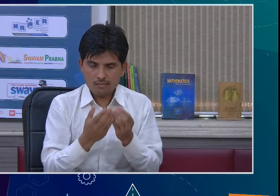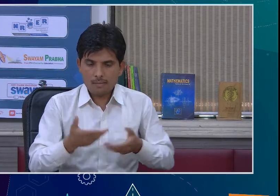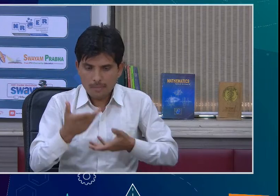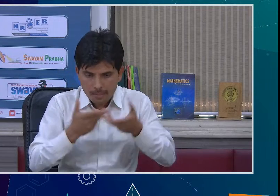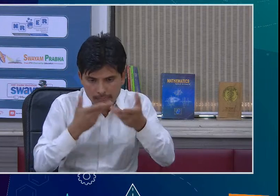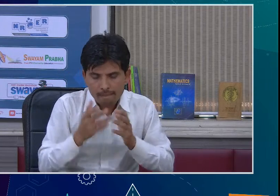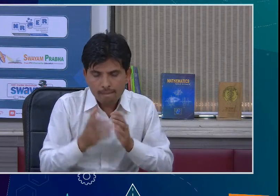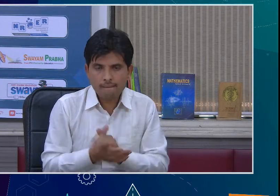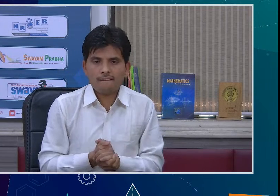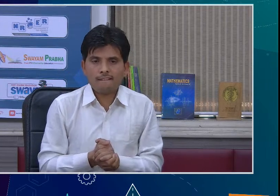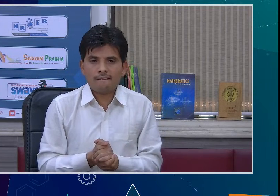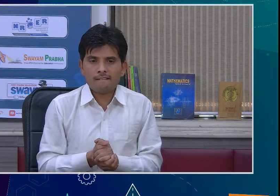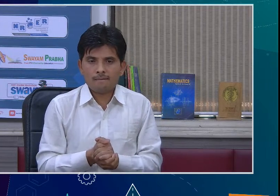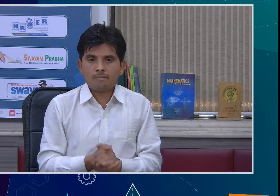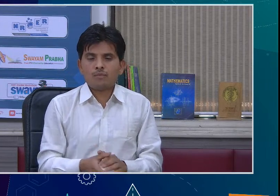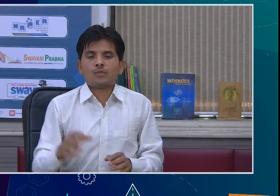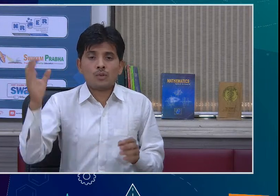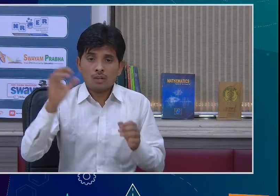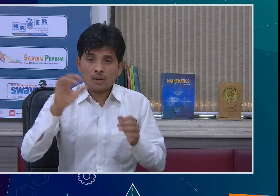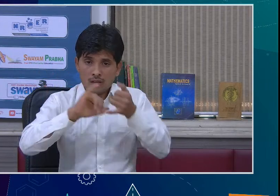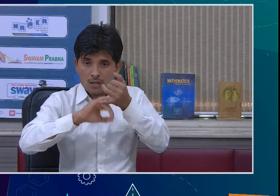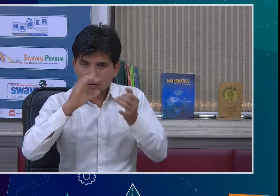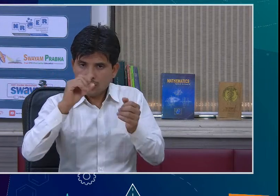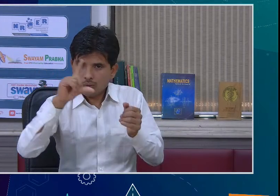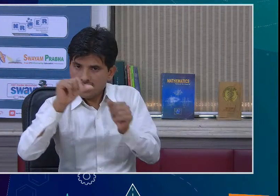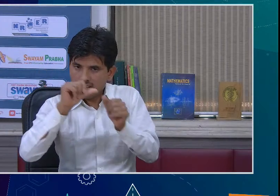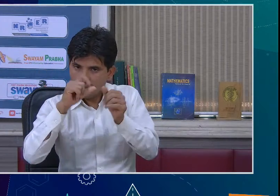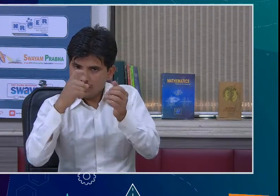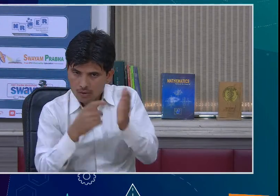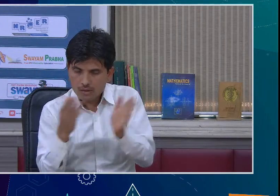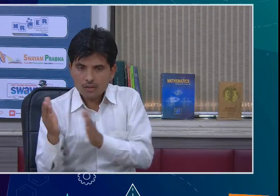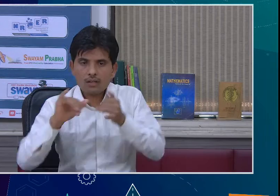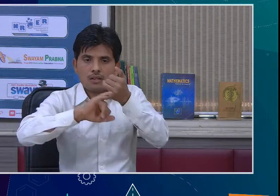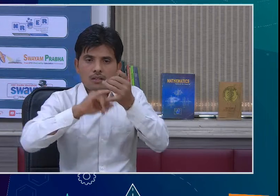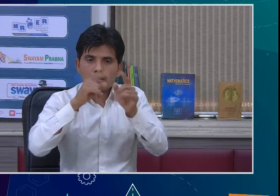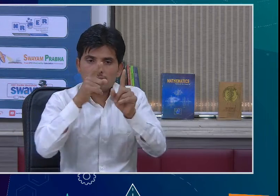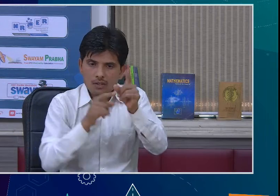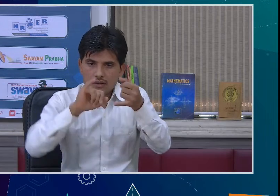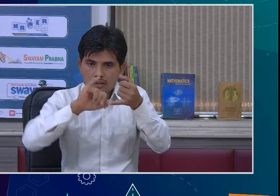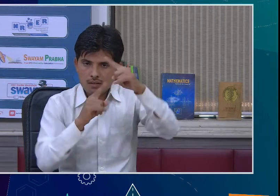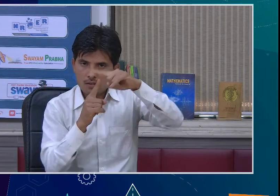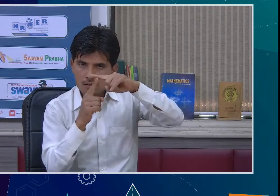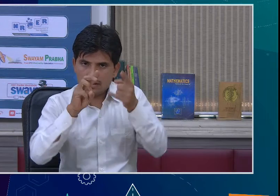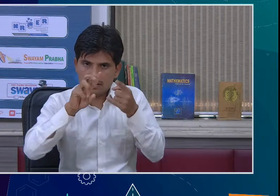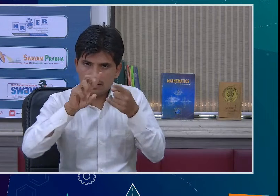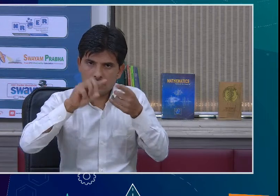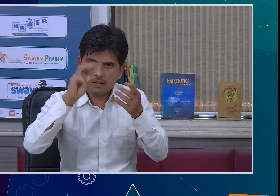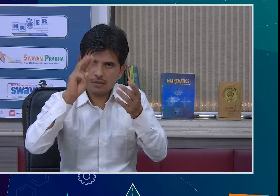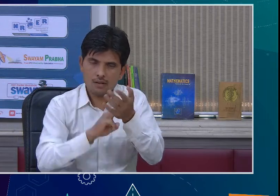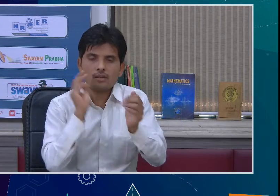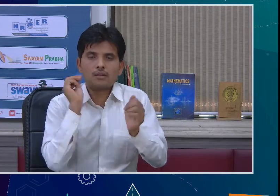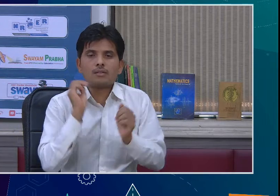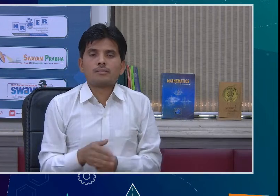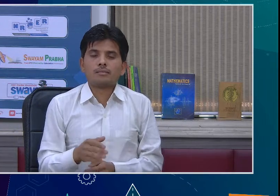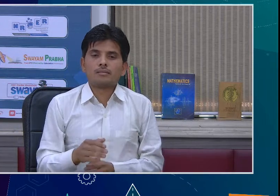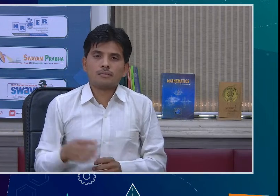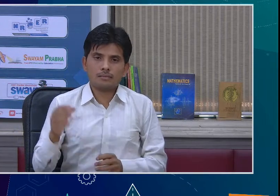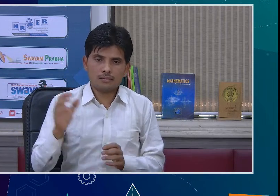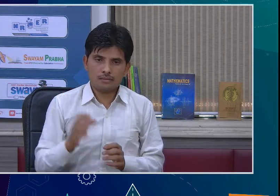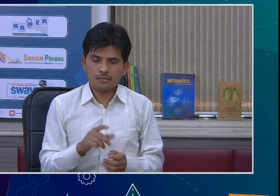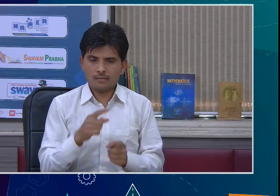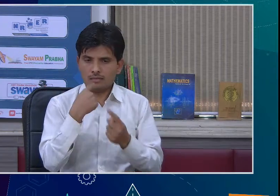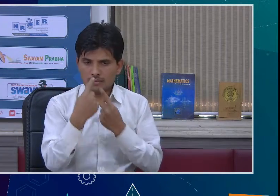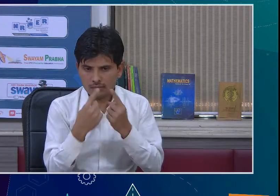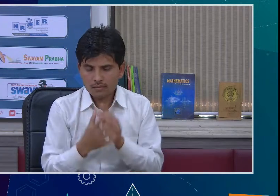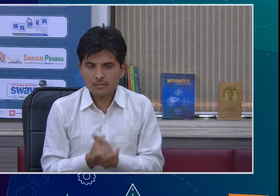discuss about solar system from the book The Earth Our Habitat. So ma'am, I am eagerly waiting to learn more about